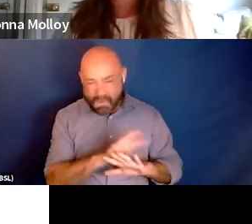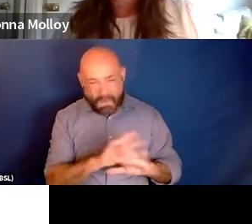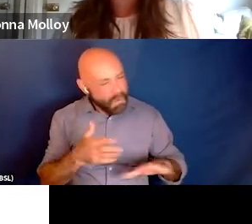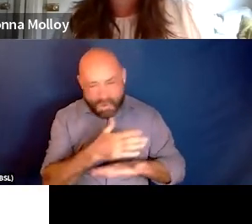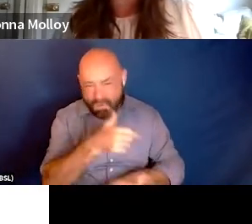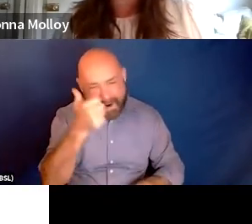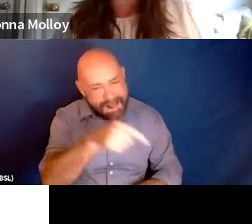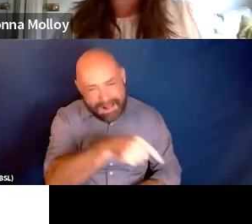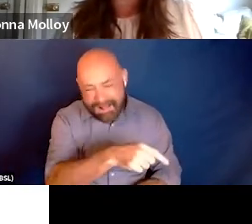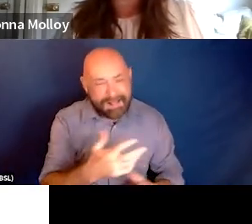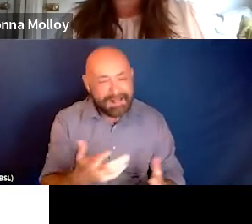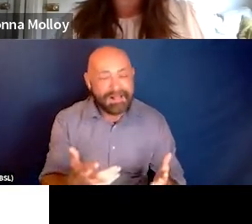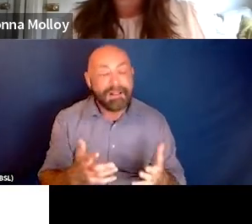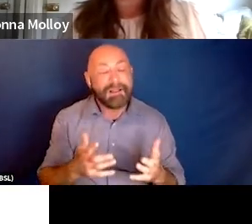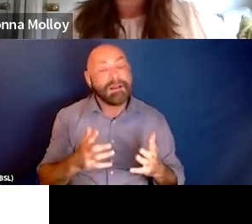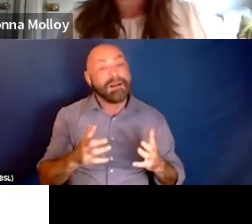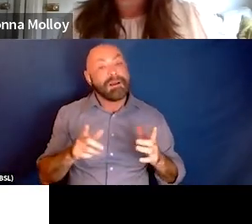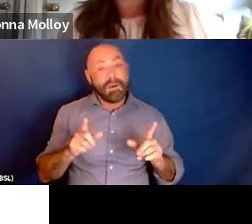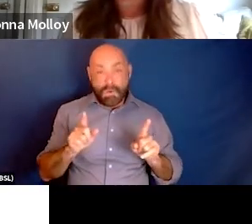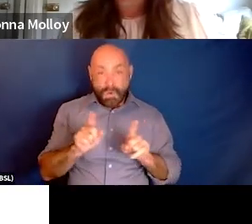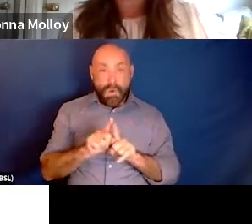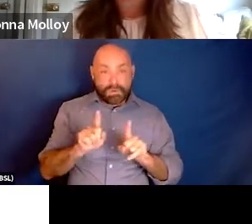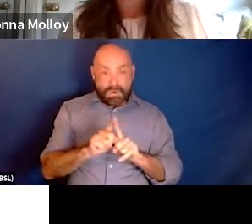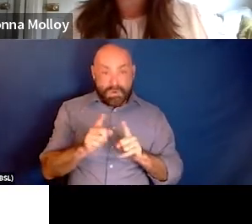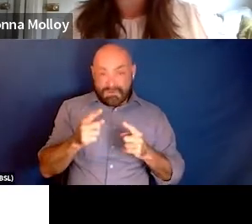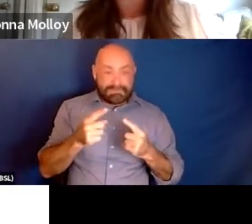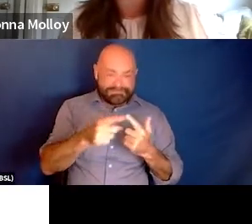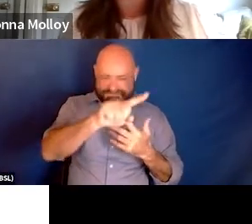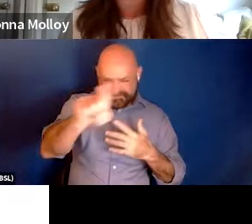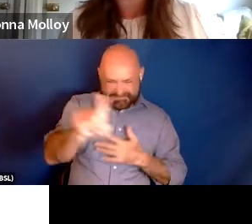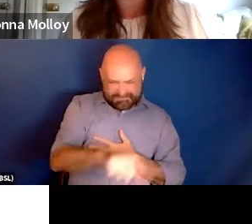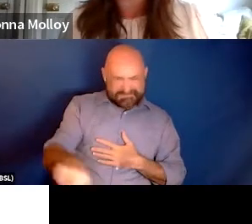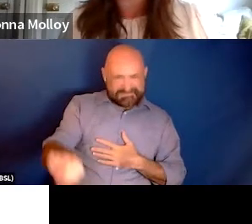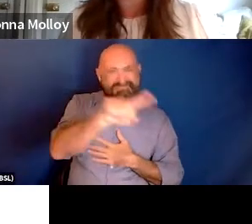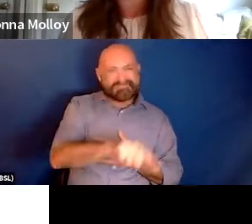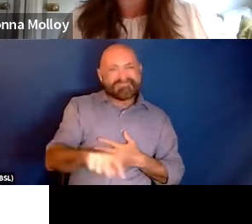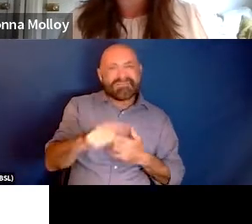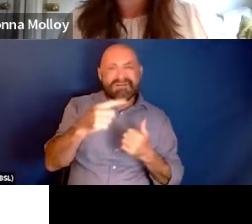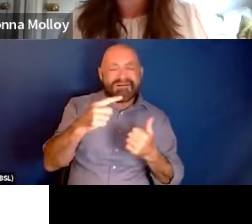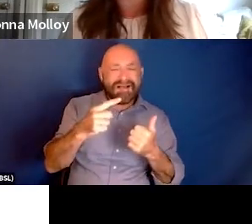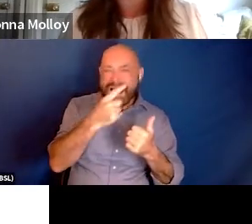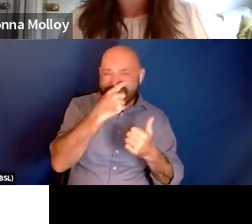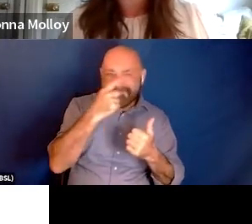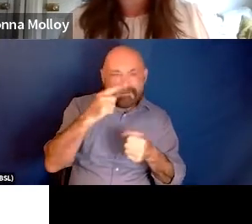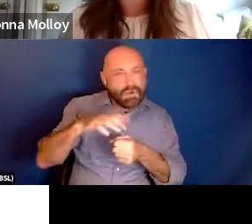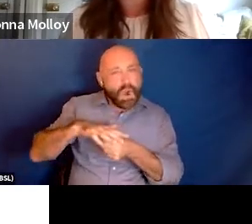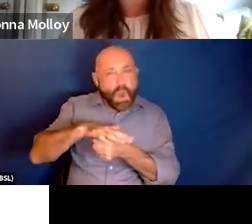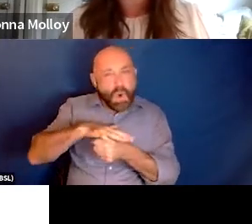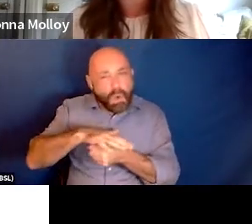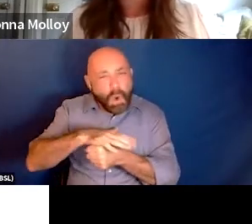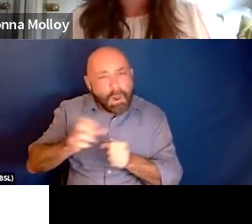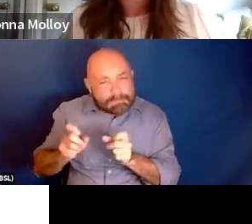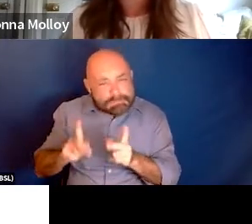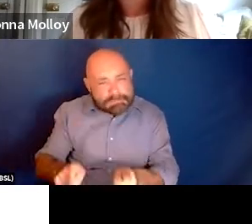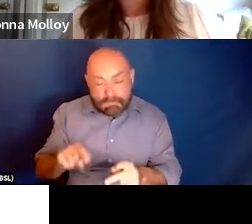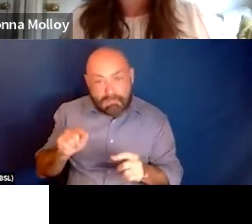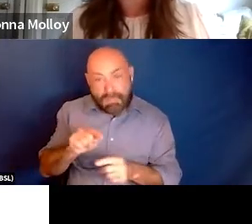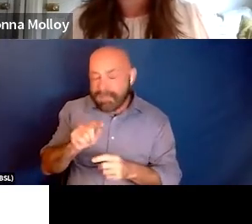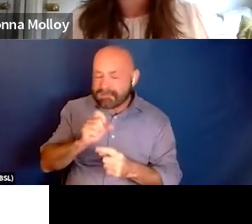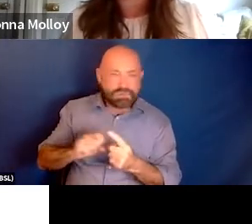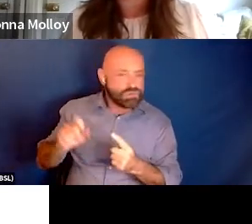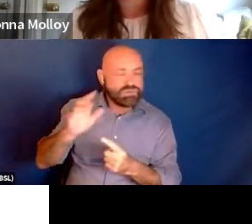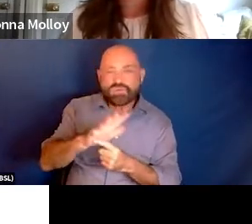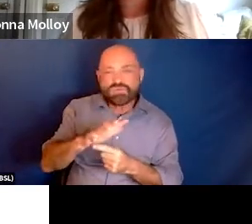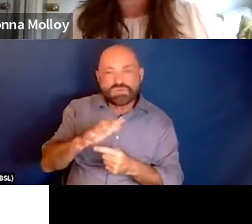impact. But also there are lots of other types of evidence about the local system, which can be really crucial as part of the process of planning